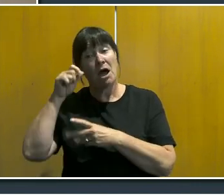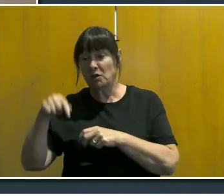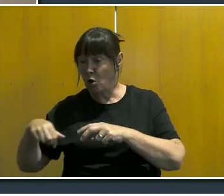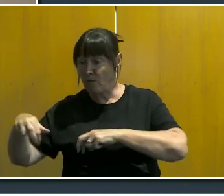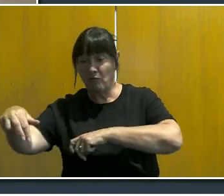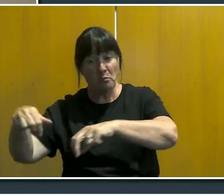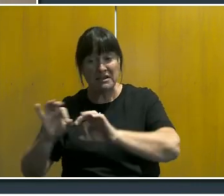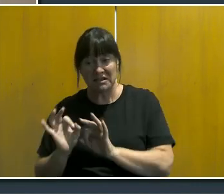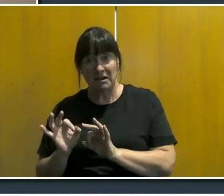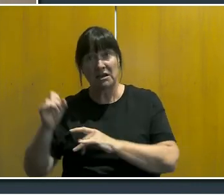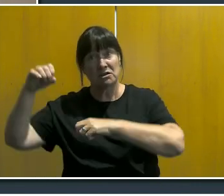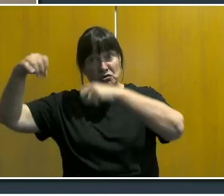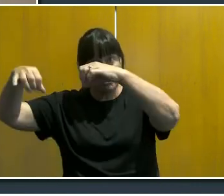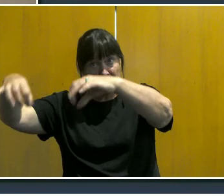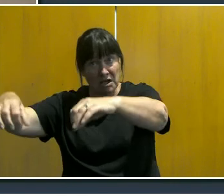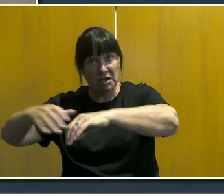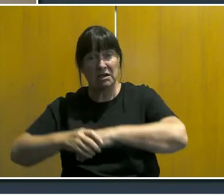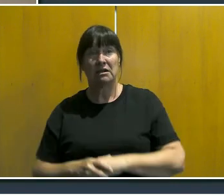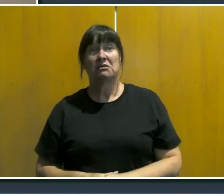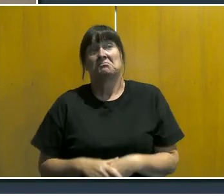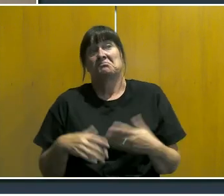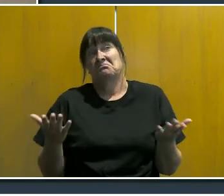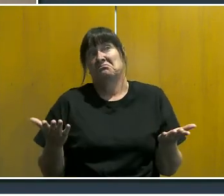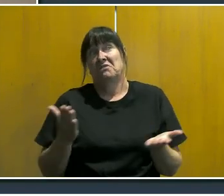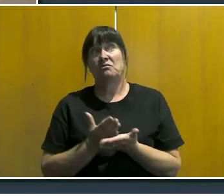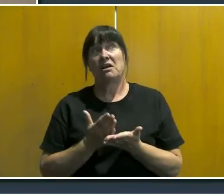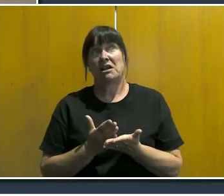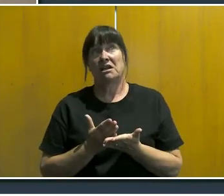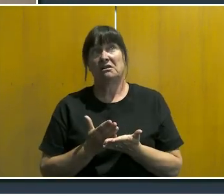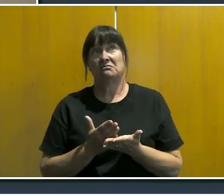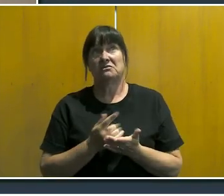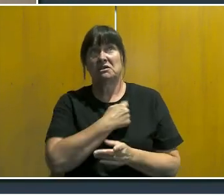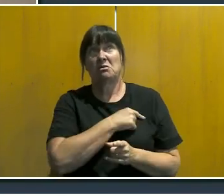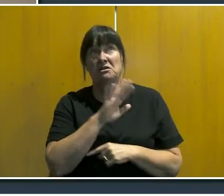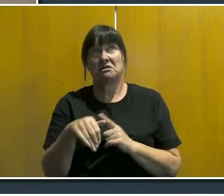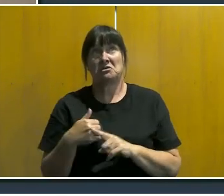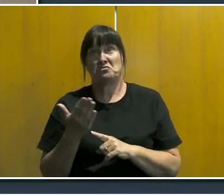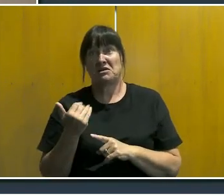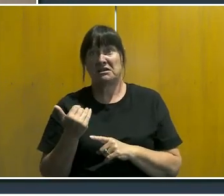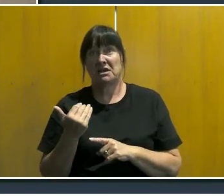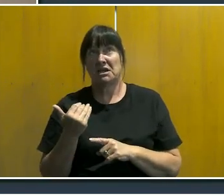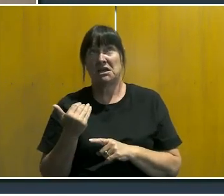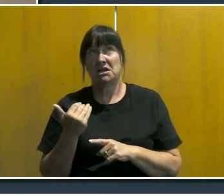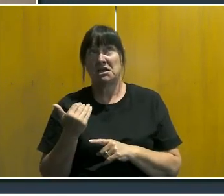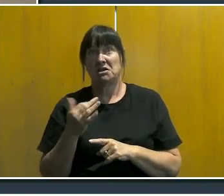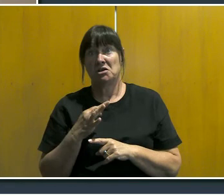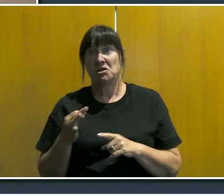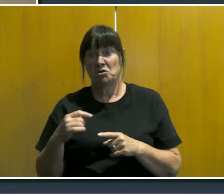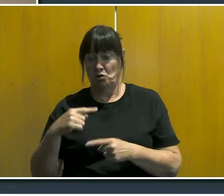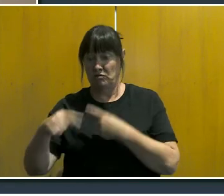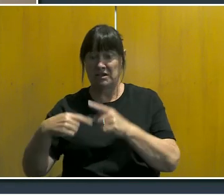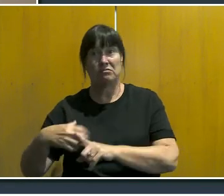lighting. And to be honest, until very recently, I had no collection of